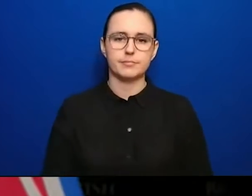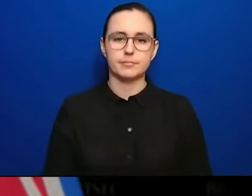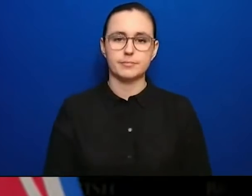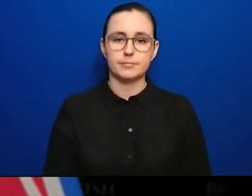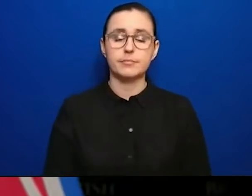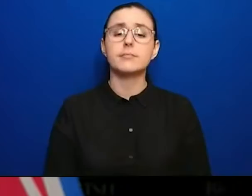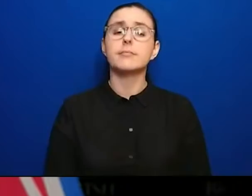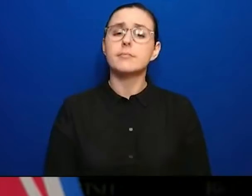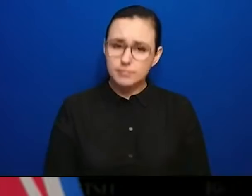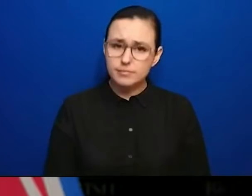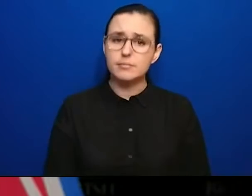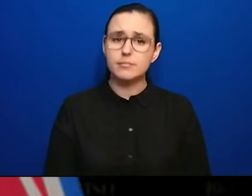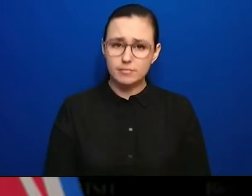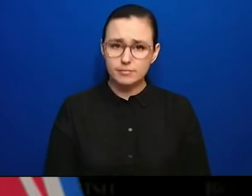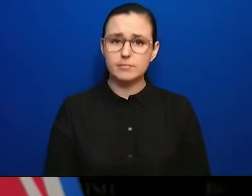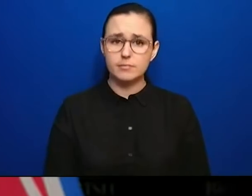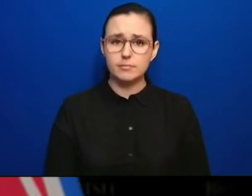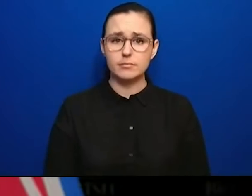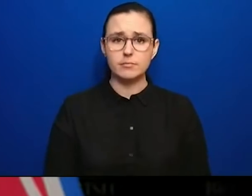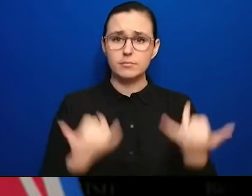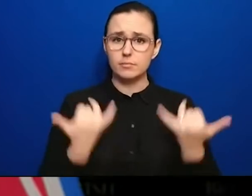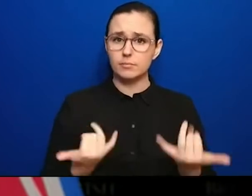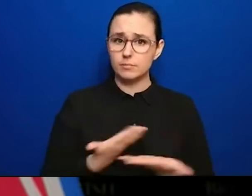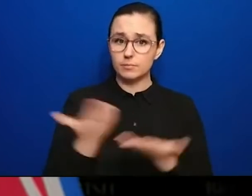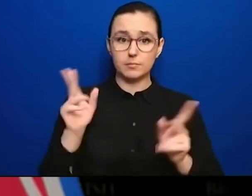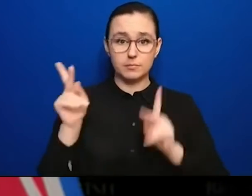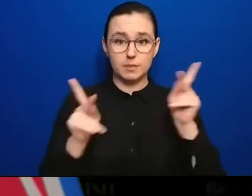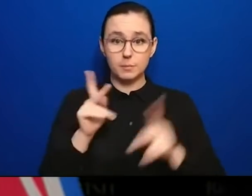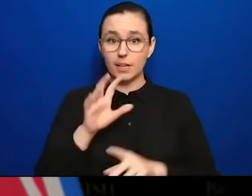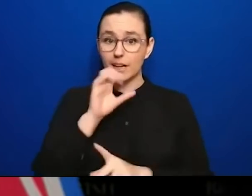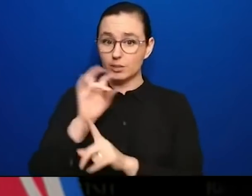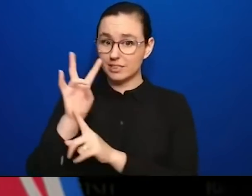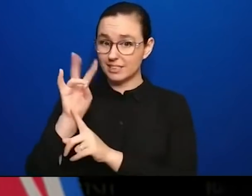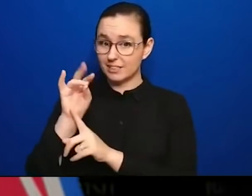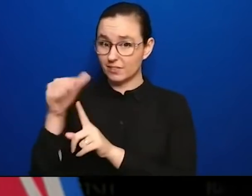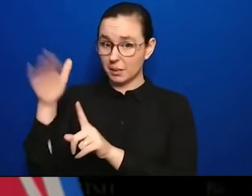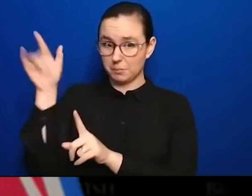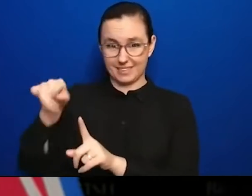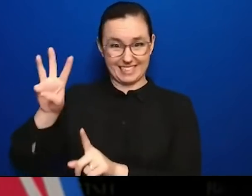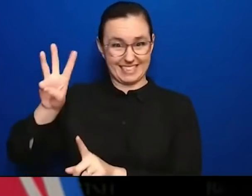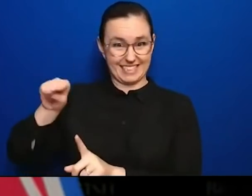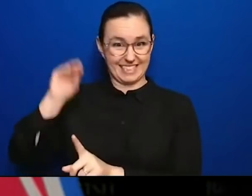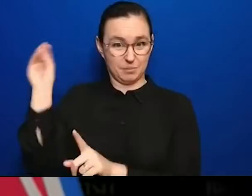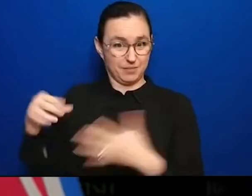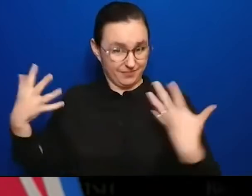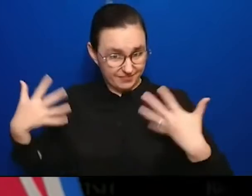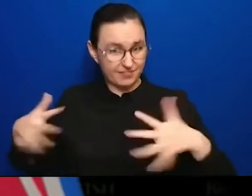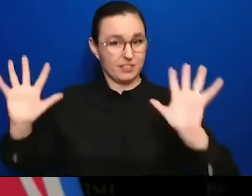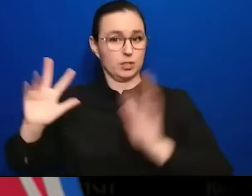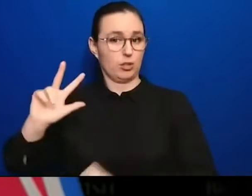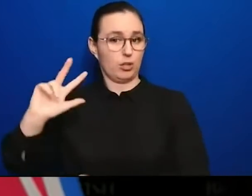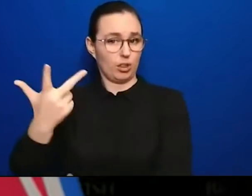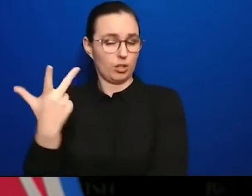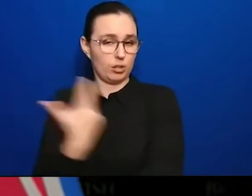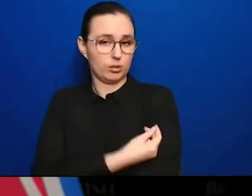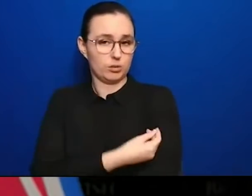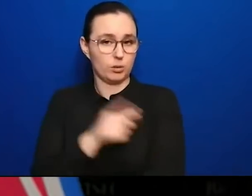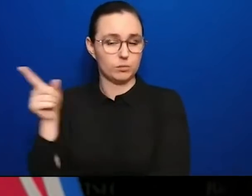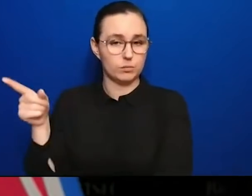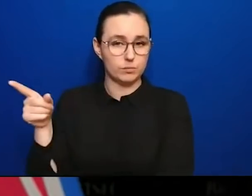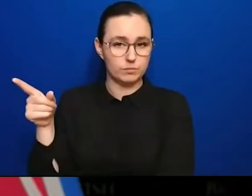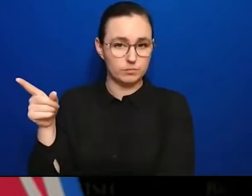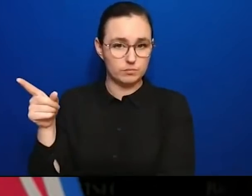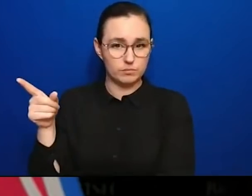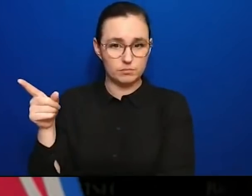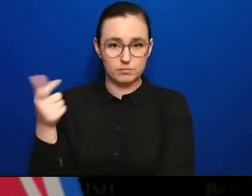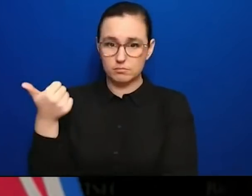dose immunization. That number is obviously growing every day and will continue to grow. So the campaign's really effective, really strong. And